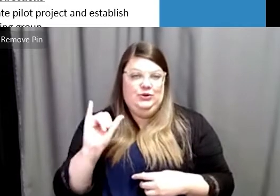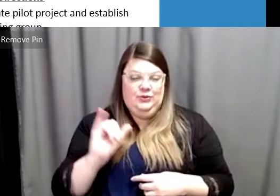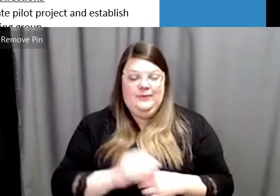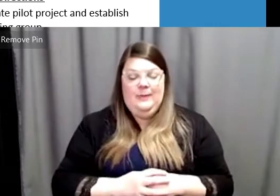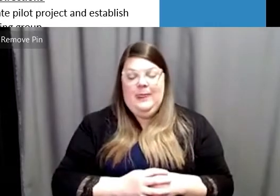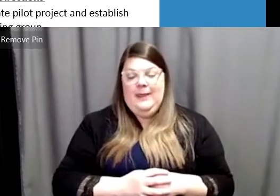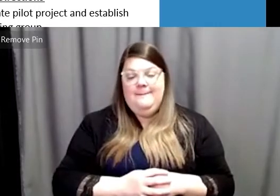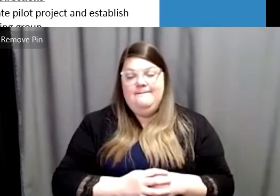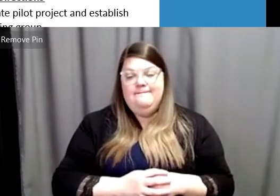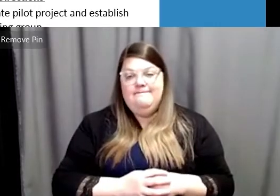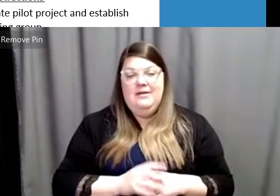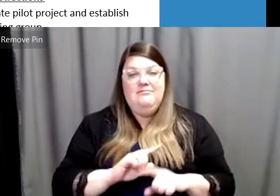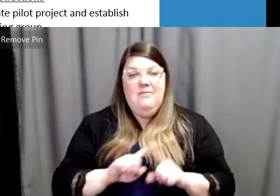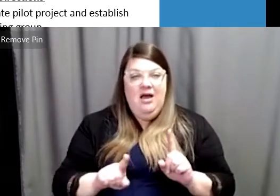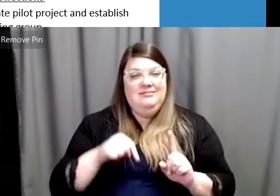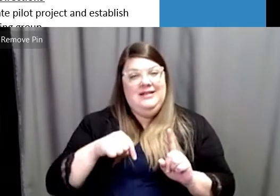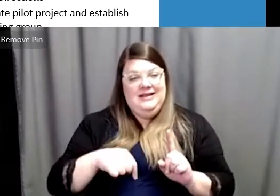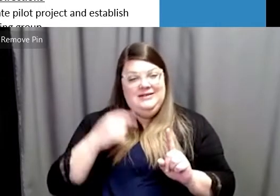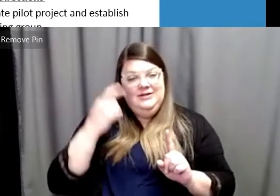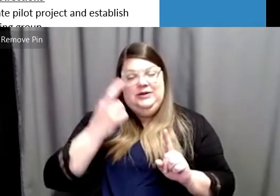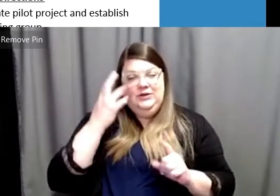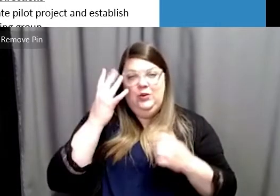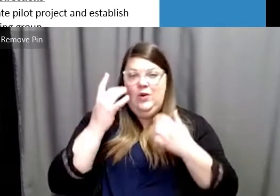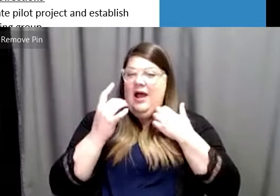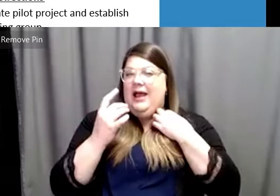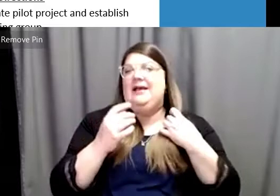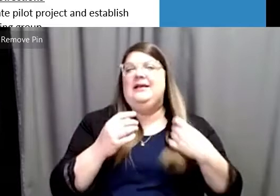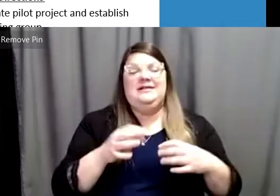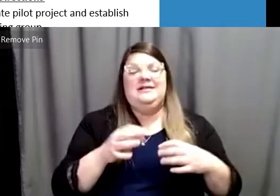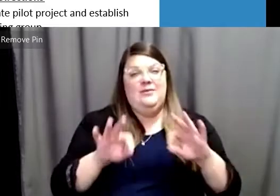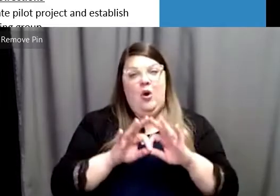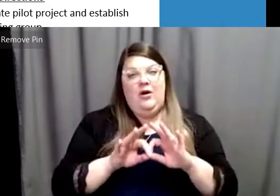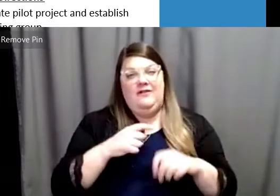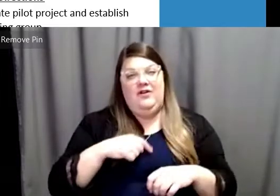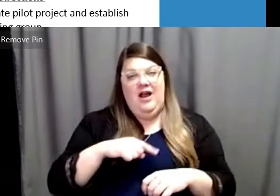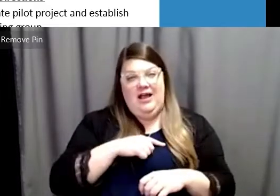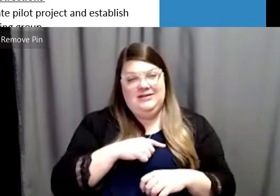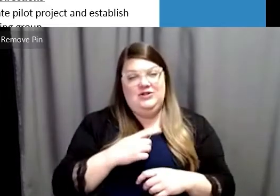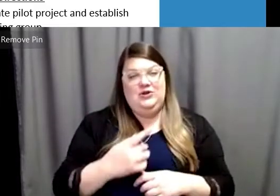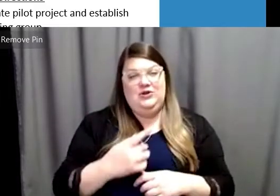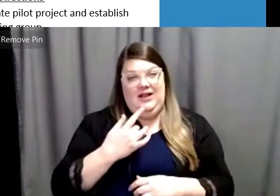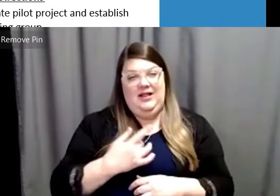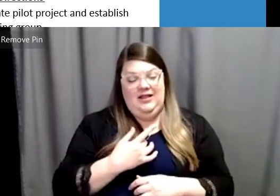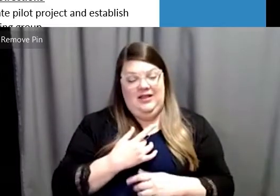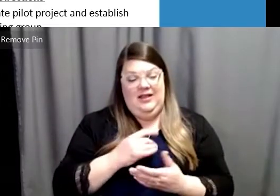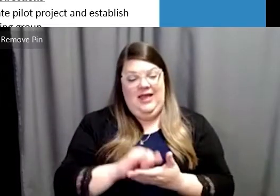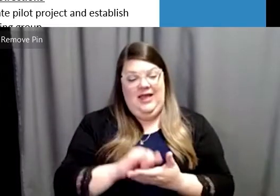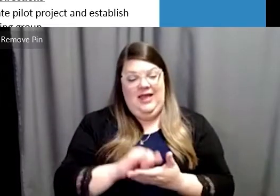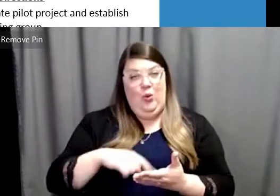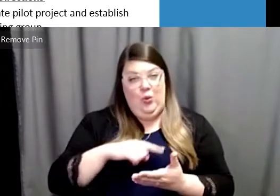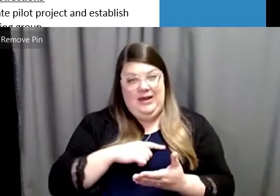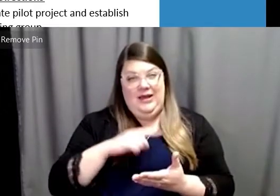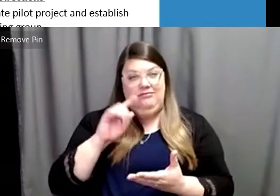But this is why it's important for us to feel that we